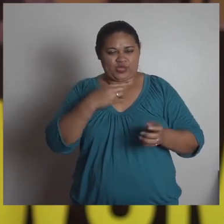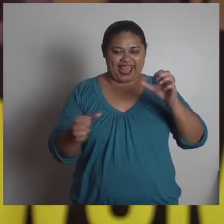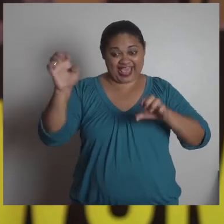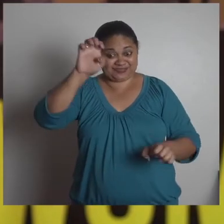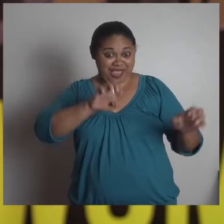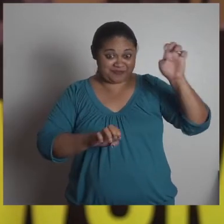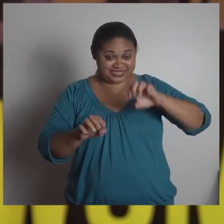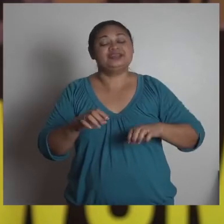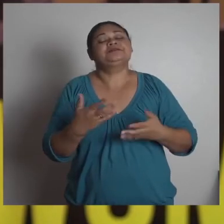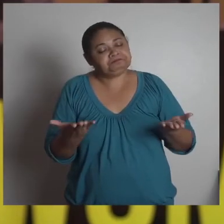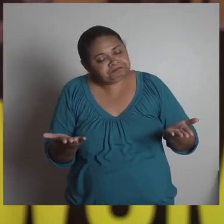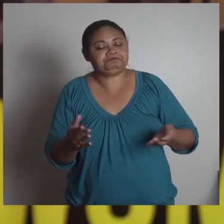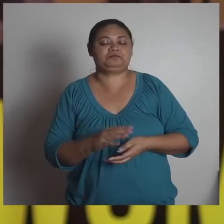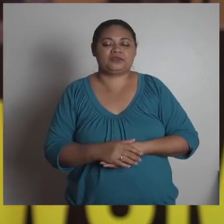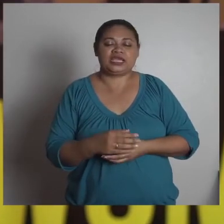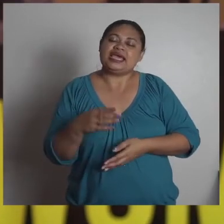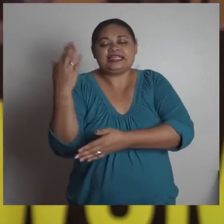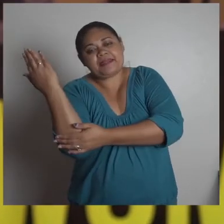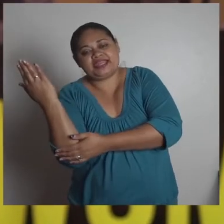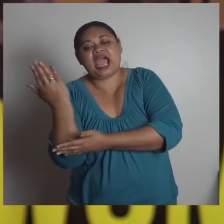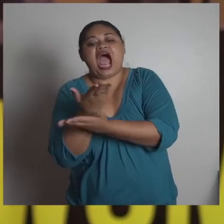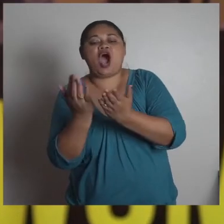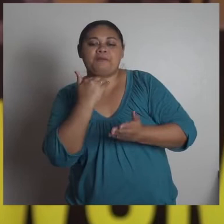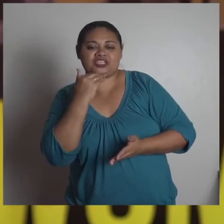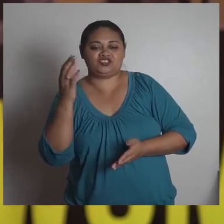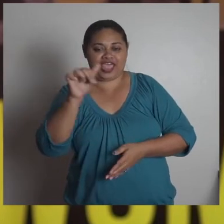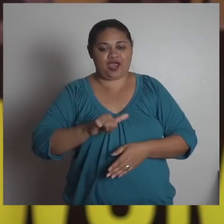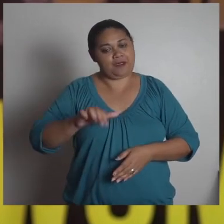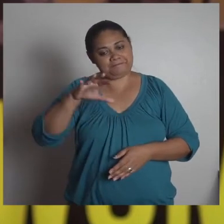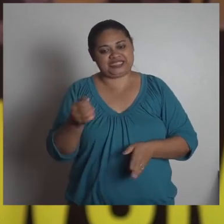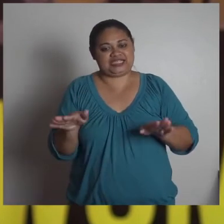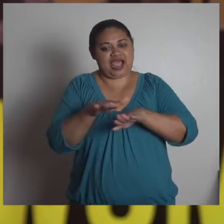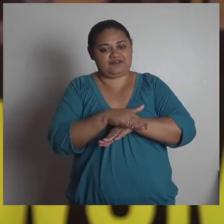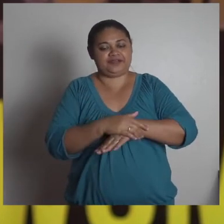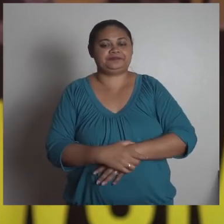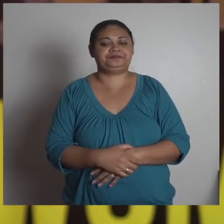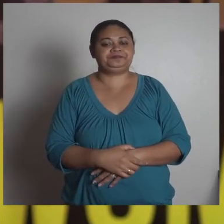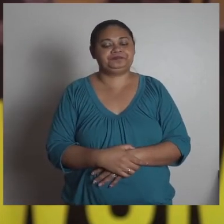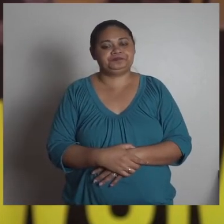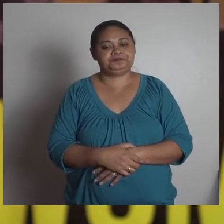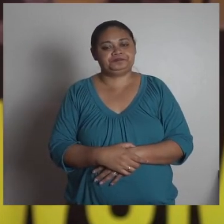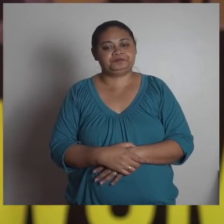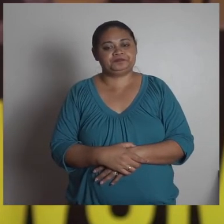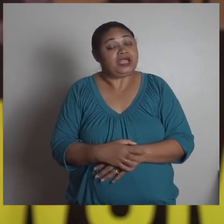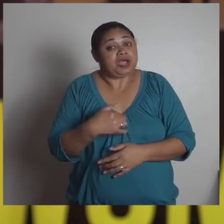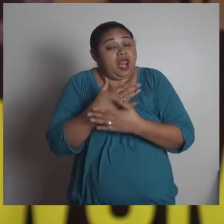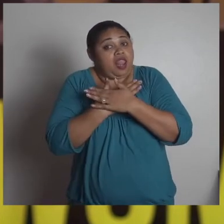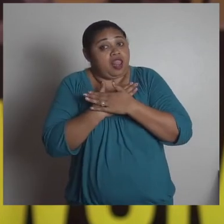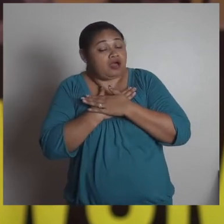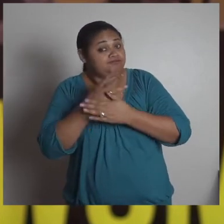things that we'll be able to experiment within that place, dependent on how much area we have to play with, right?